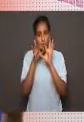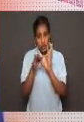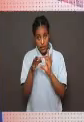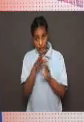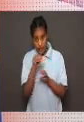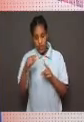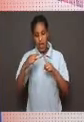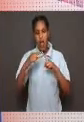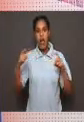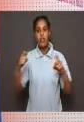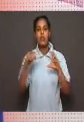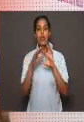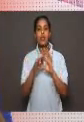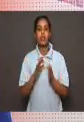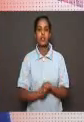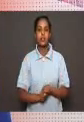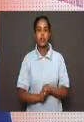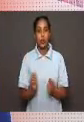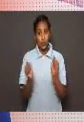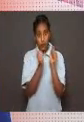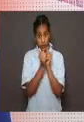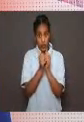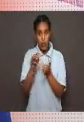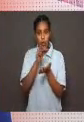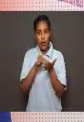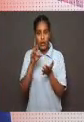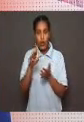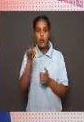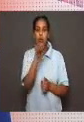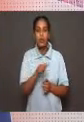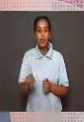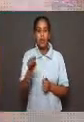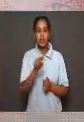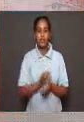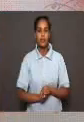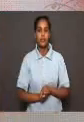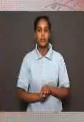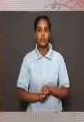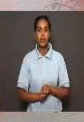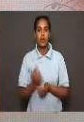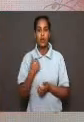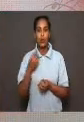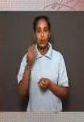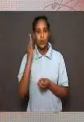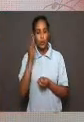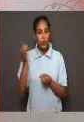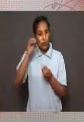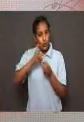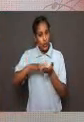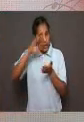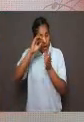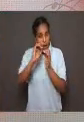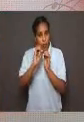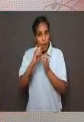and anti-bonding within molecular orbitals. We will also learn